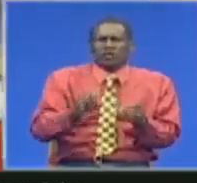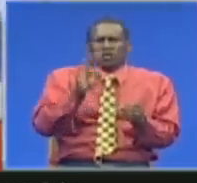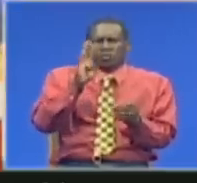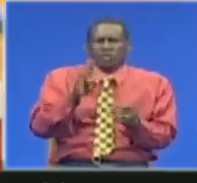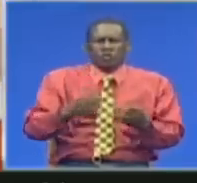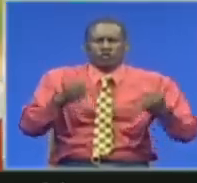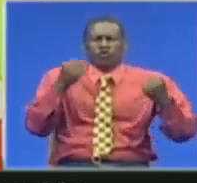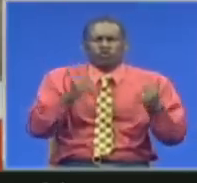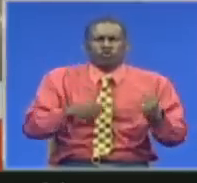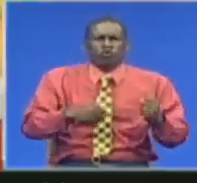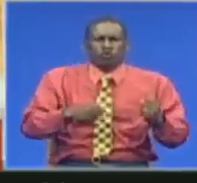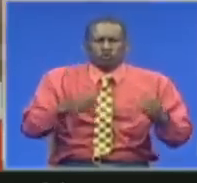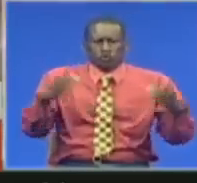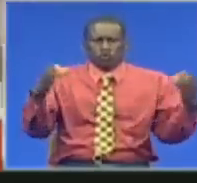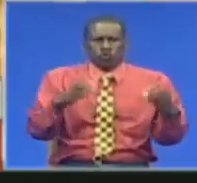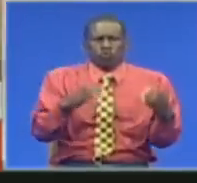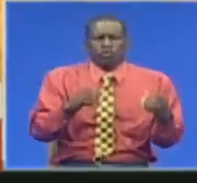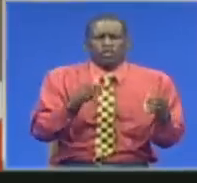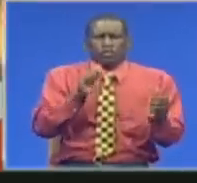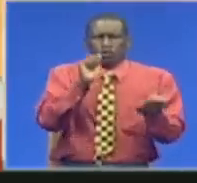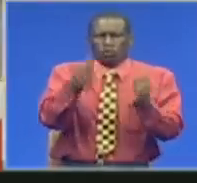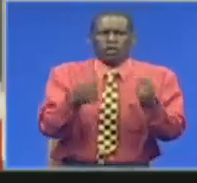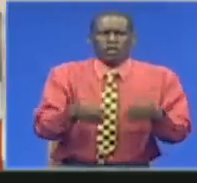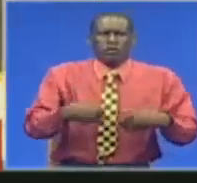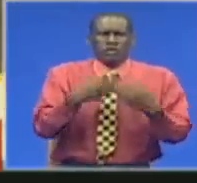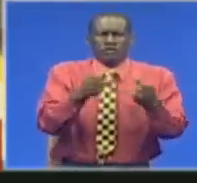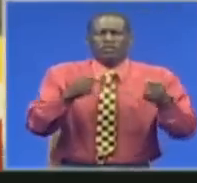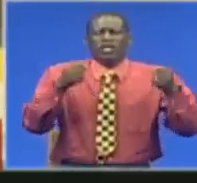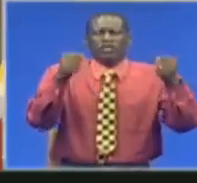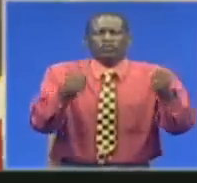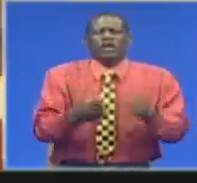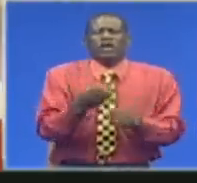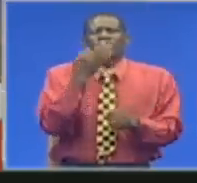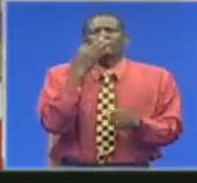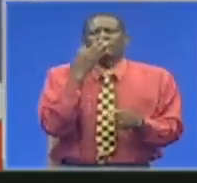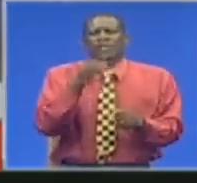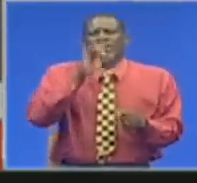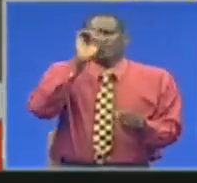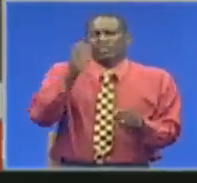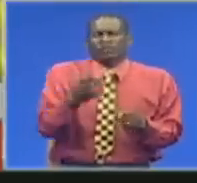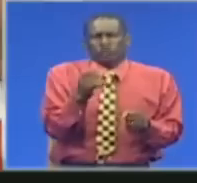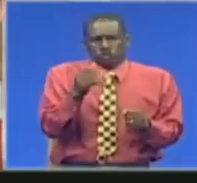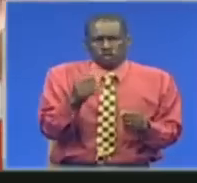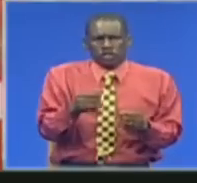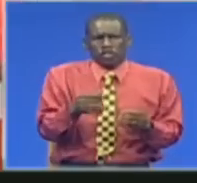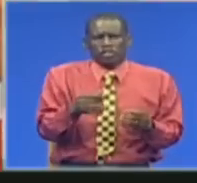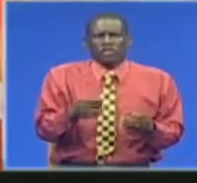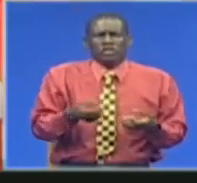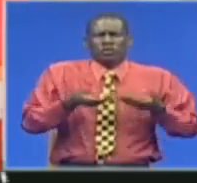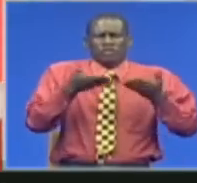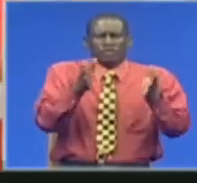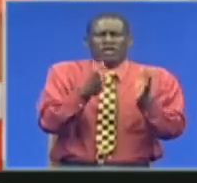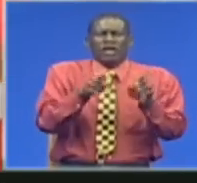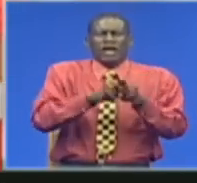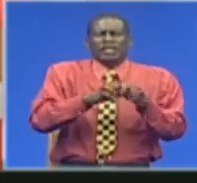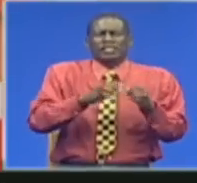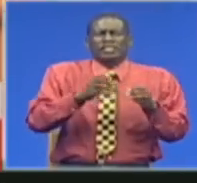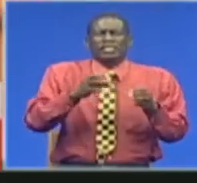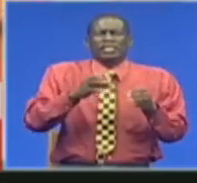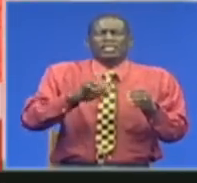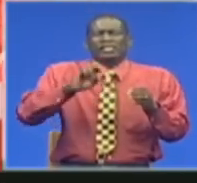force in the entire tournament. They were awarded a trophy and some 300,000 shillings in prize money, as the losing finalists Huruma